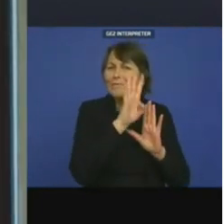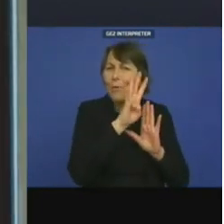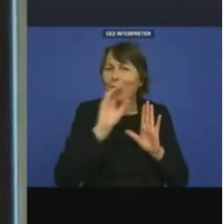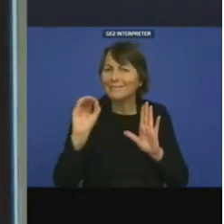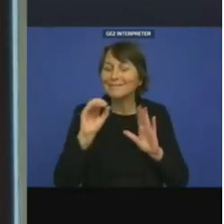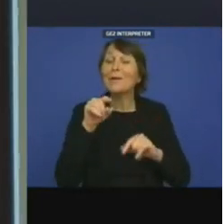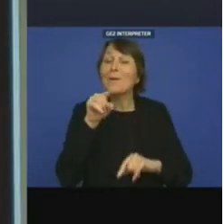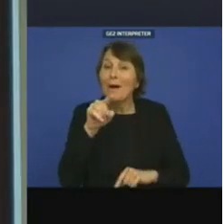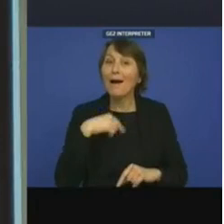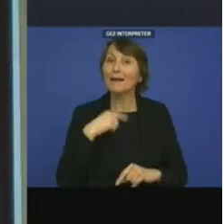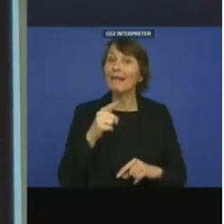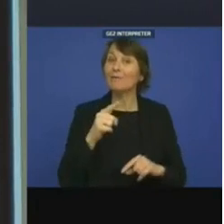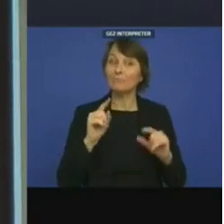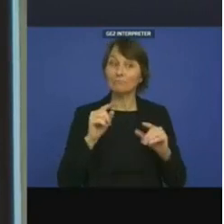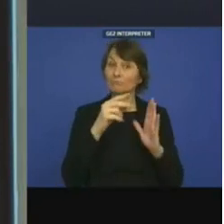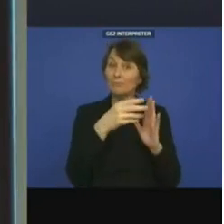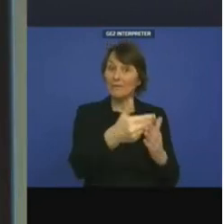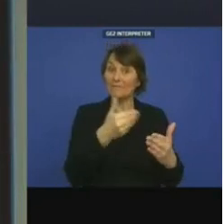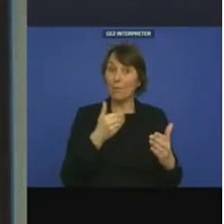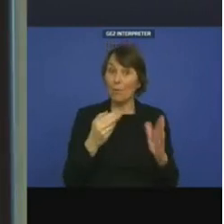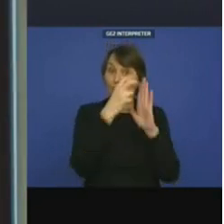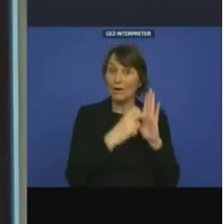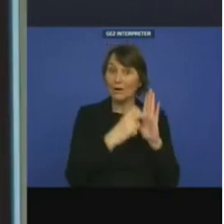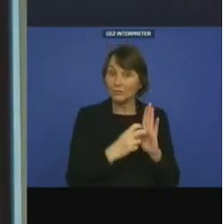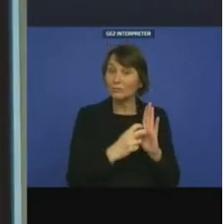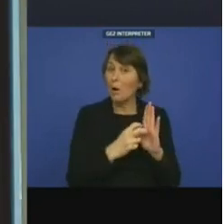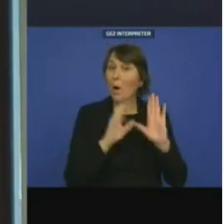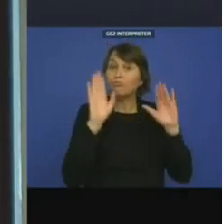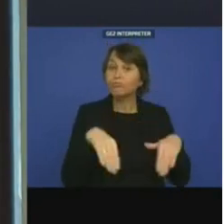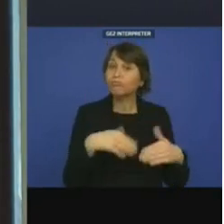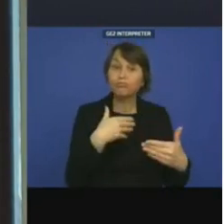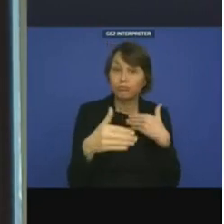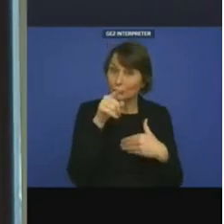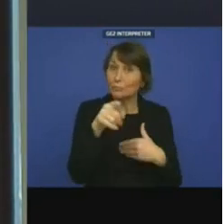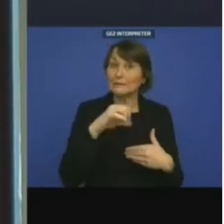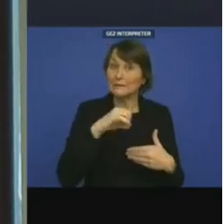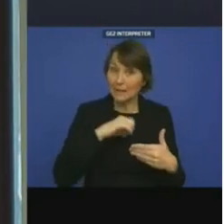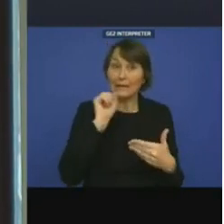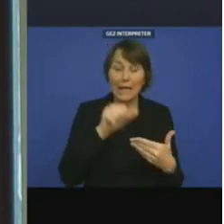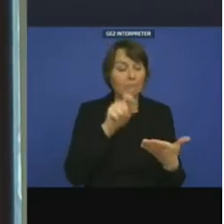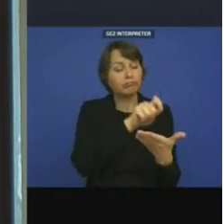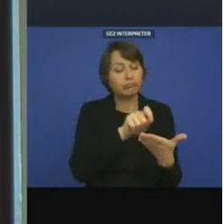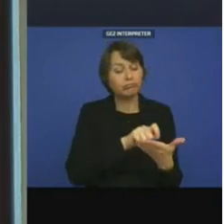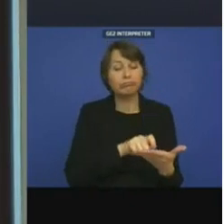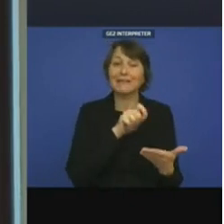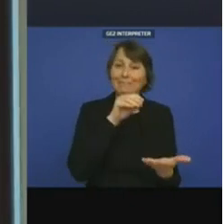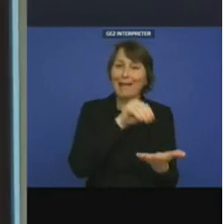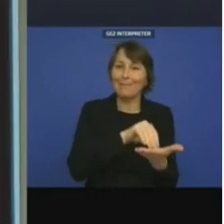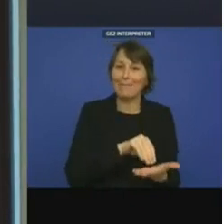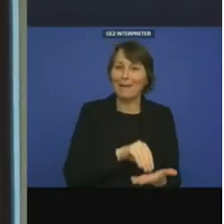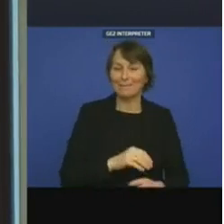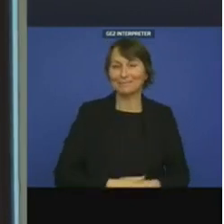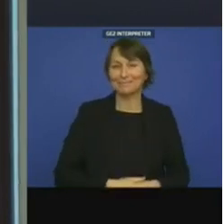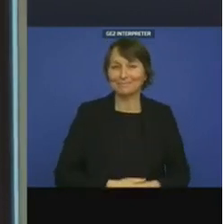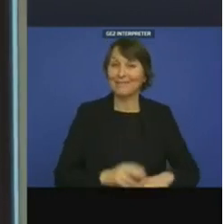can download the app and interact with the speakers and the other participants. The hashtag